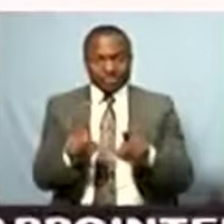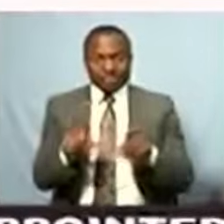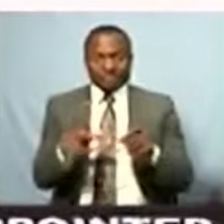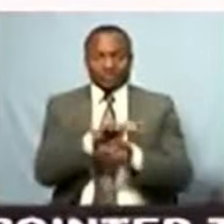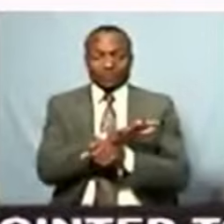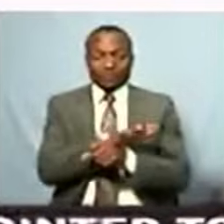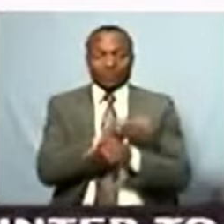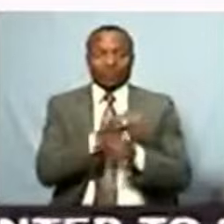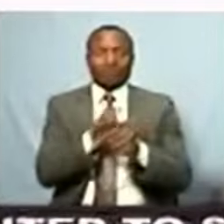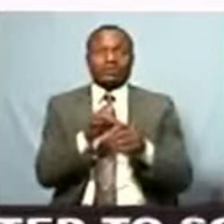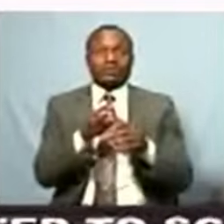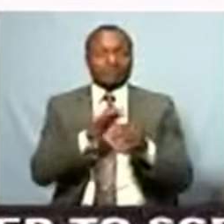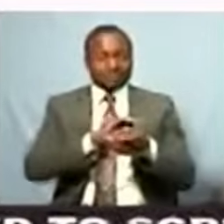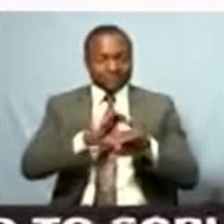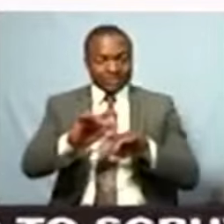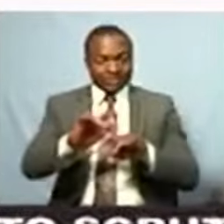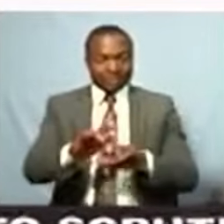vacancy.